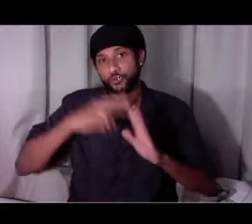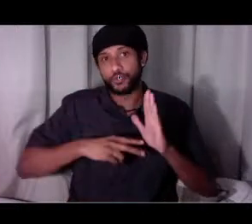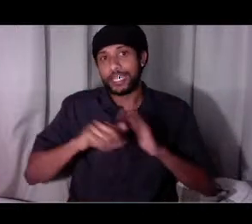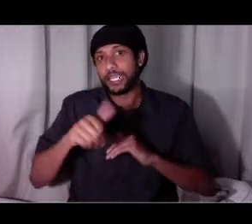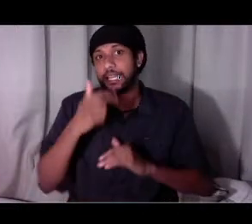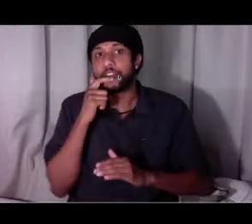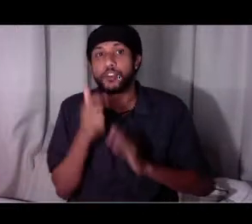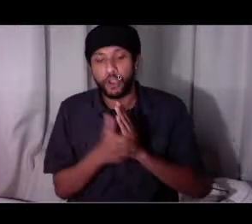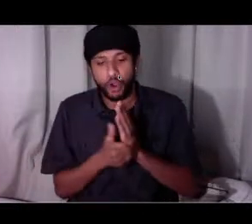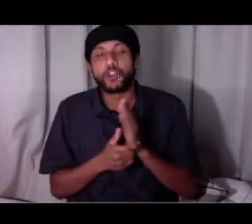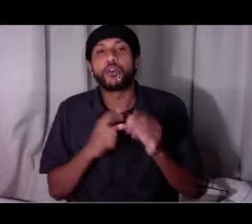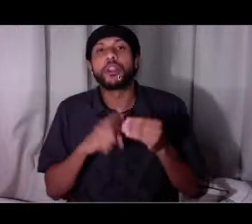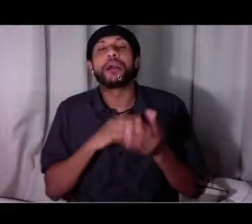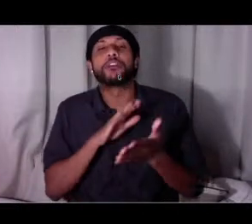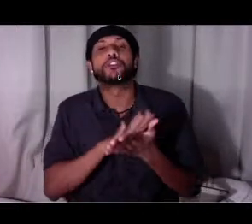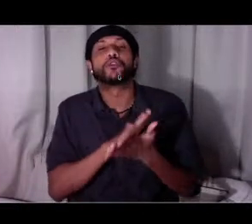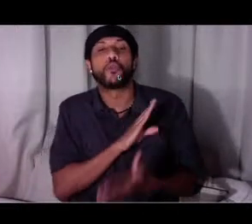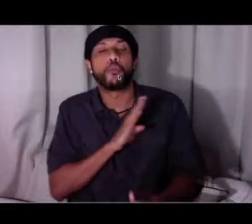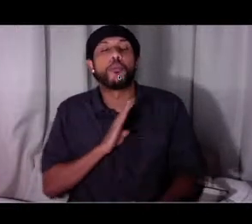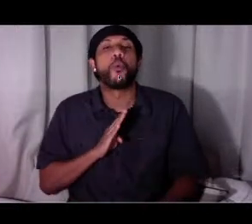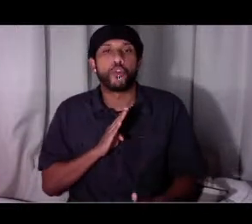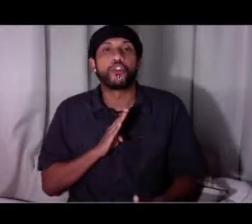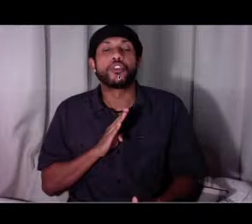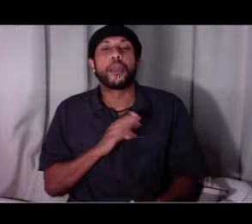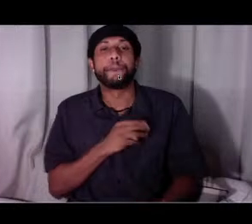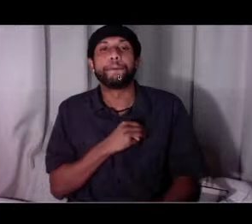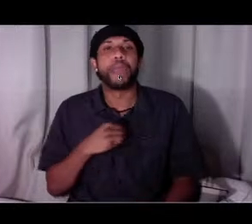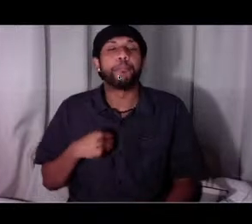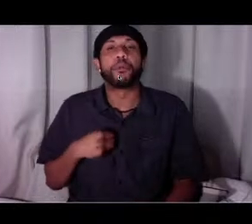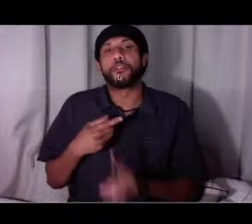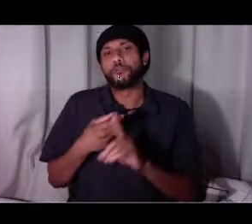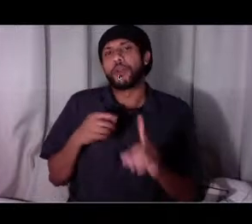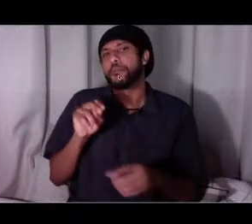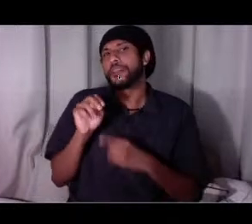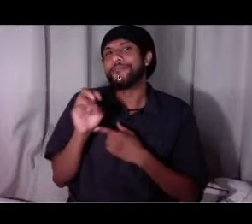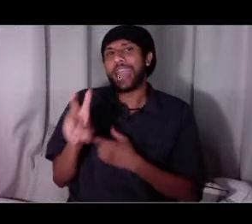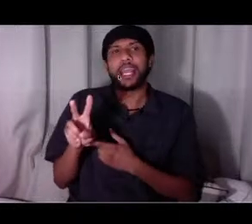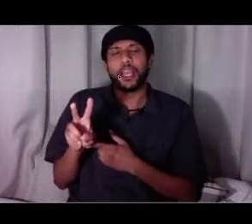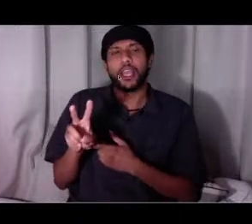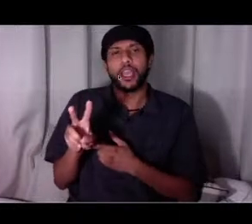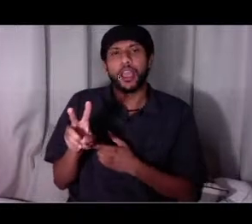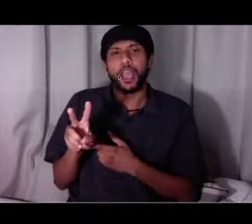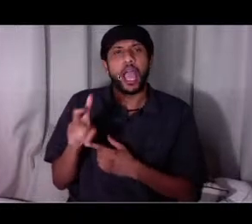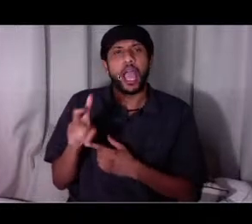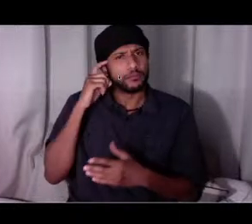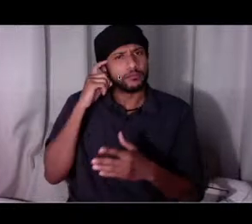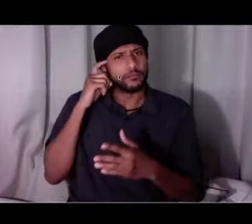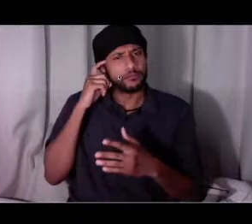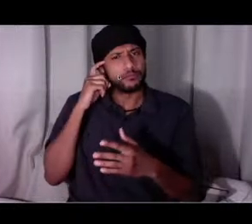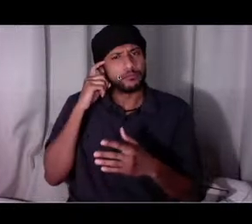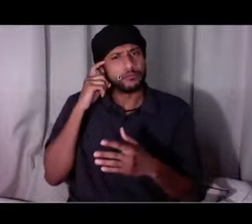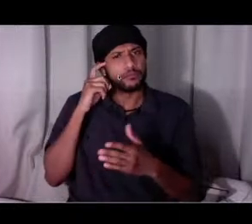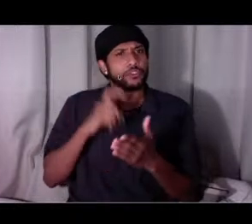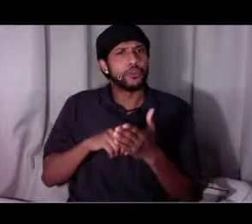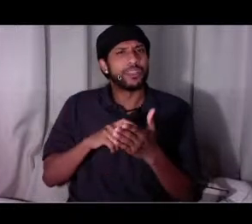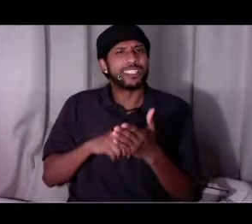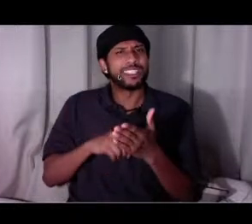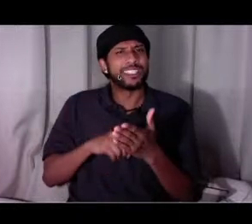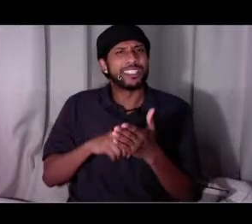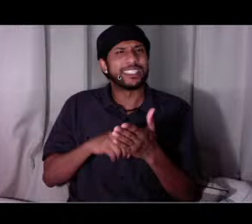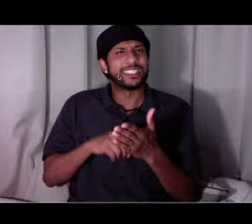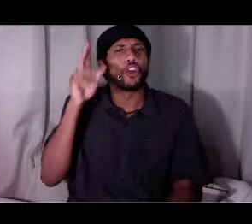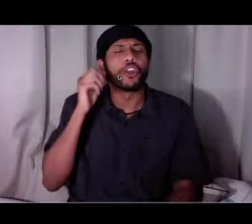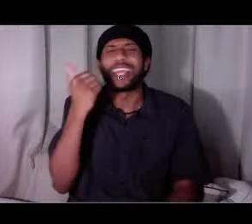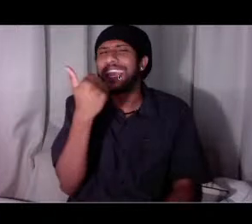article about a Schoolboard member from Nevada it dawned on me that I have never heard any